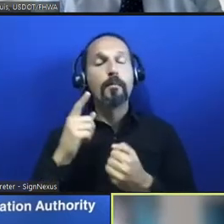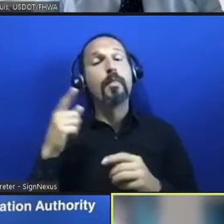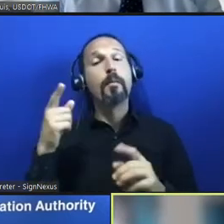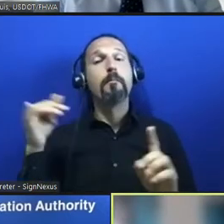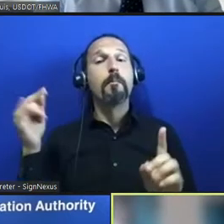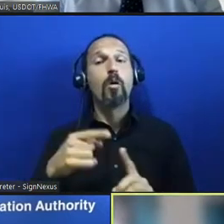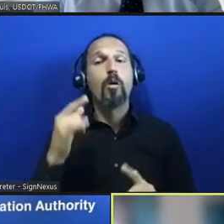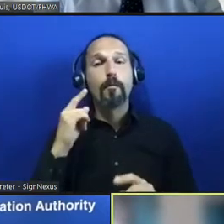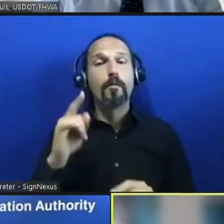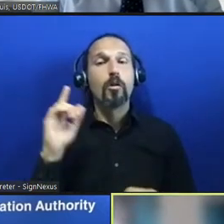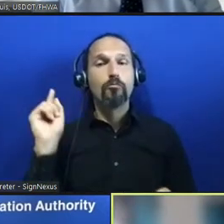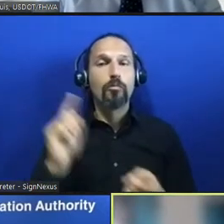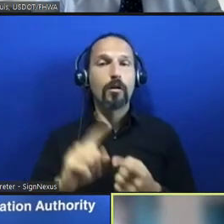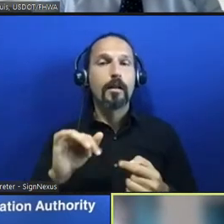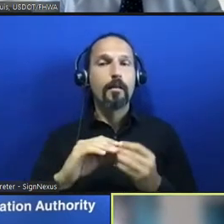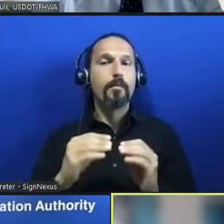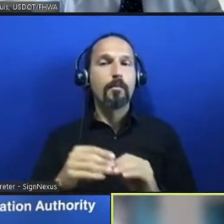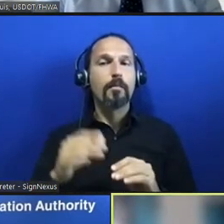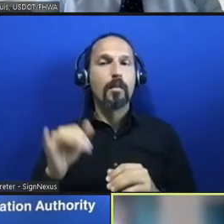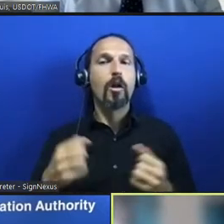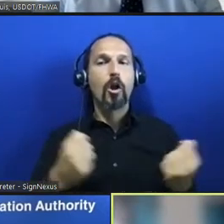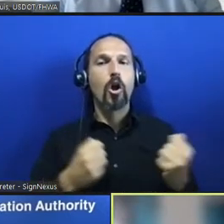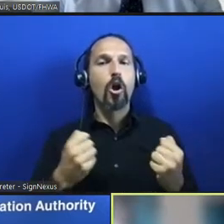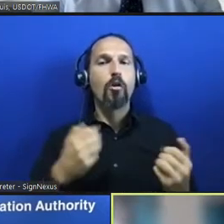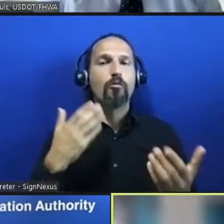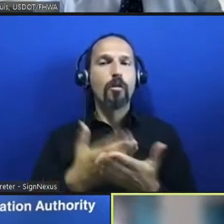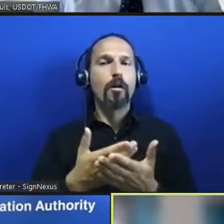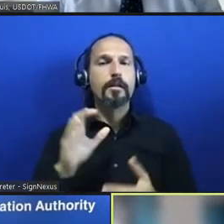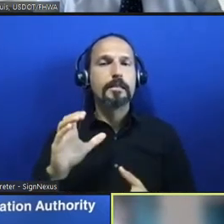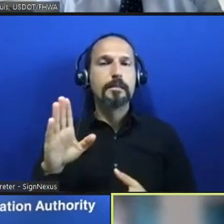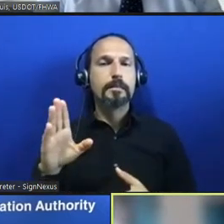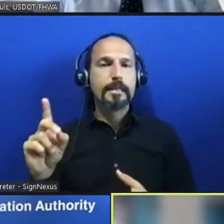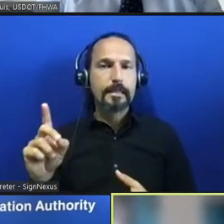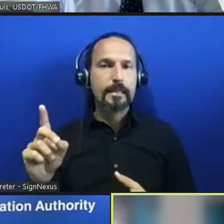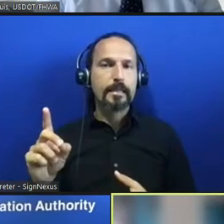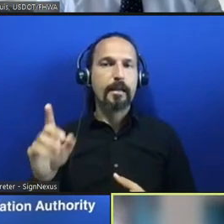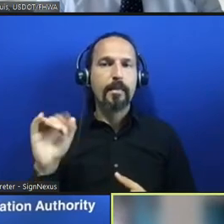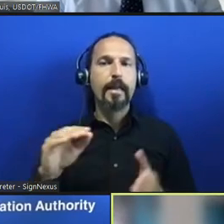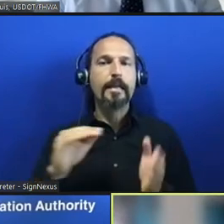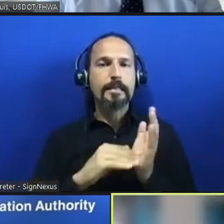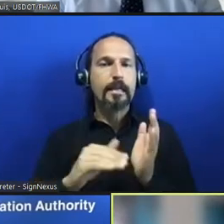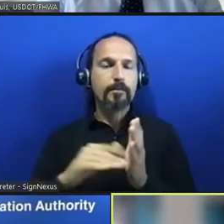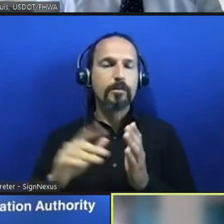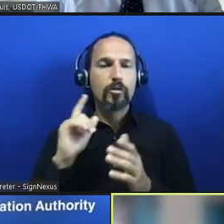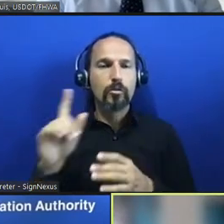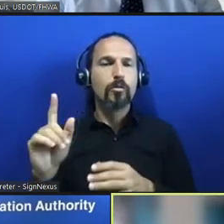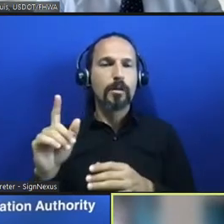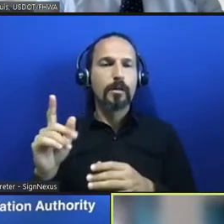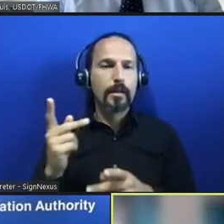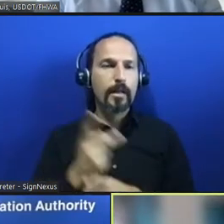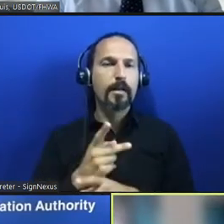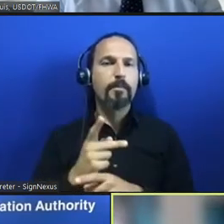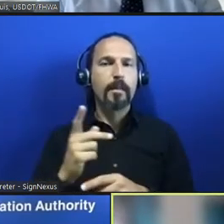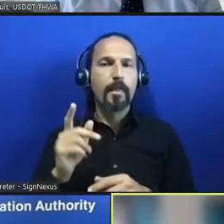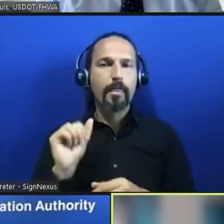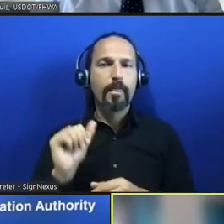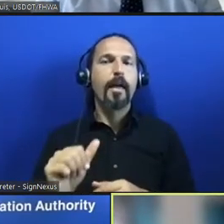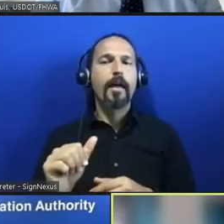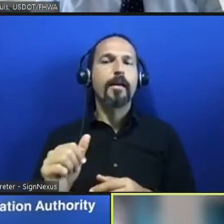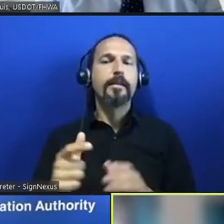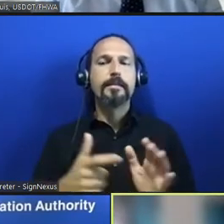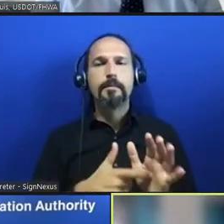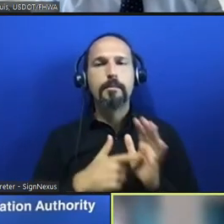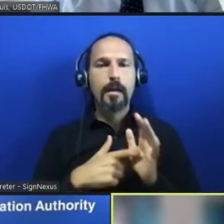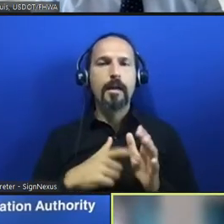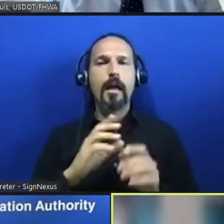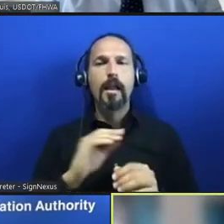pricing is to reduce the number of card trips into the central business district exemptions will continue to induce demand and there is